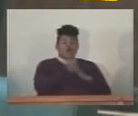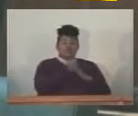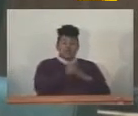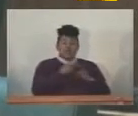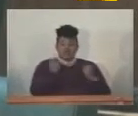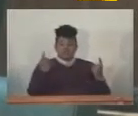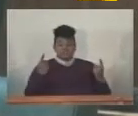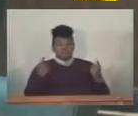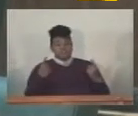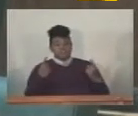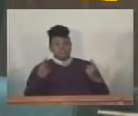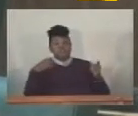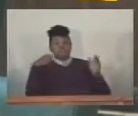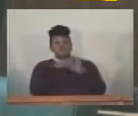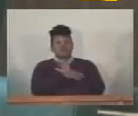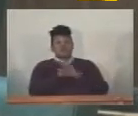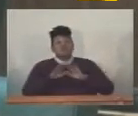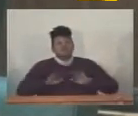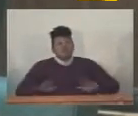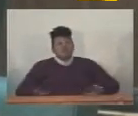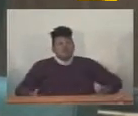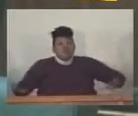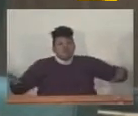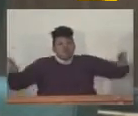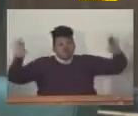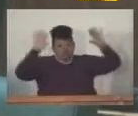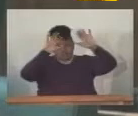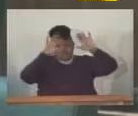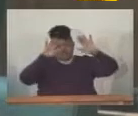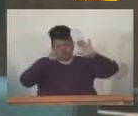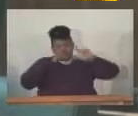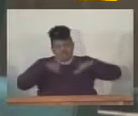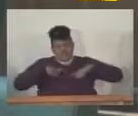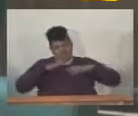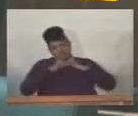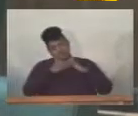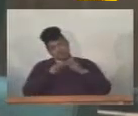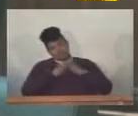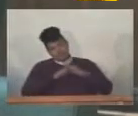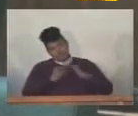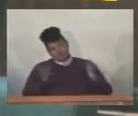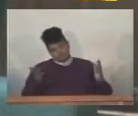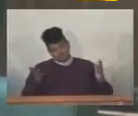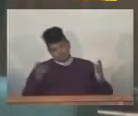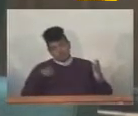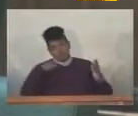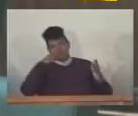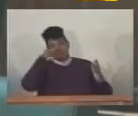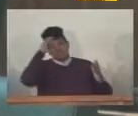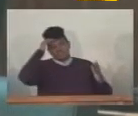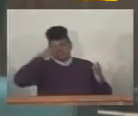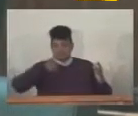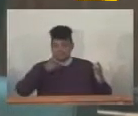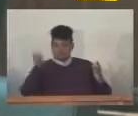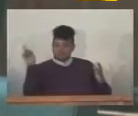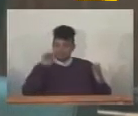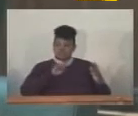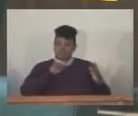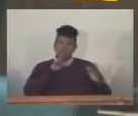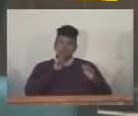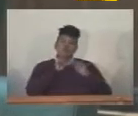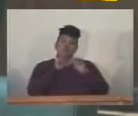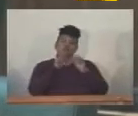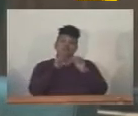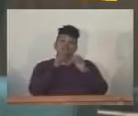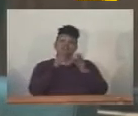Opposition. It is a problem for all of us. So, Mr. President, I end by